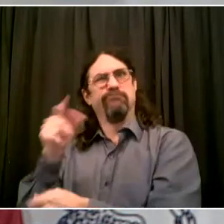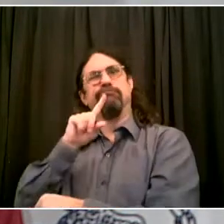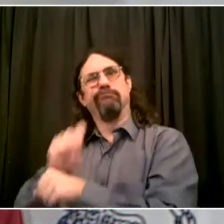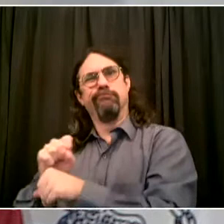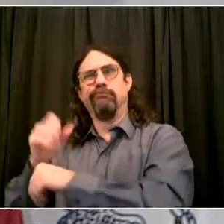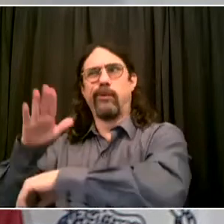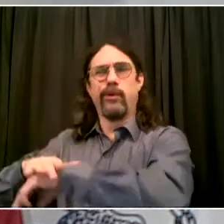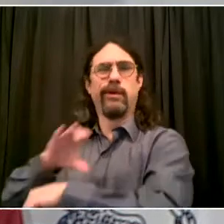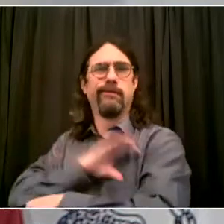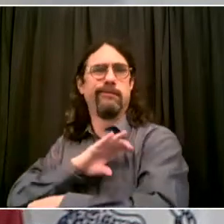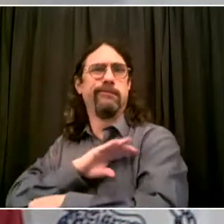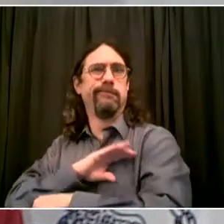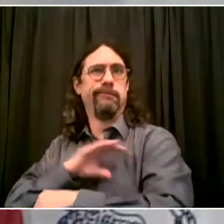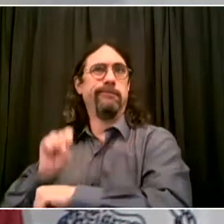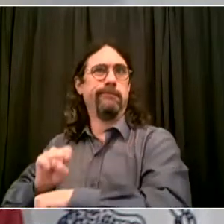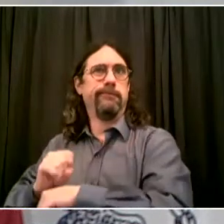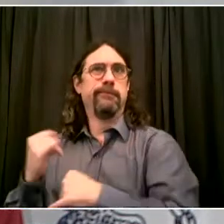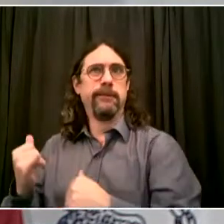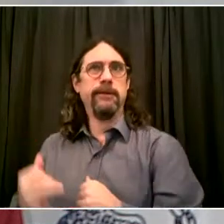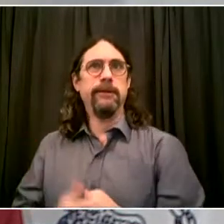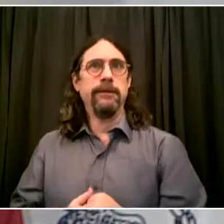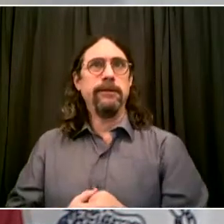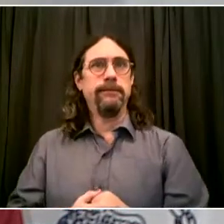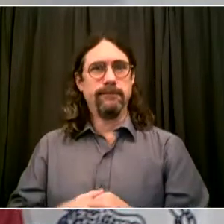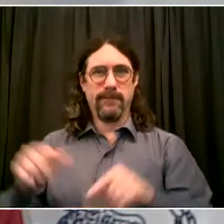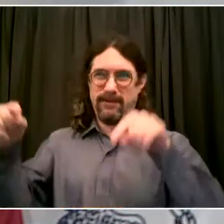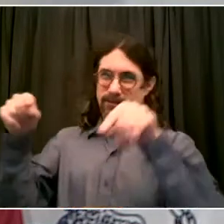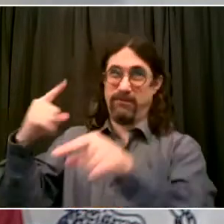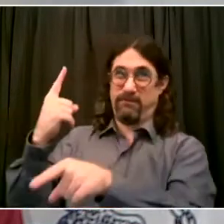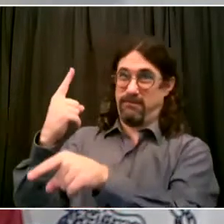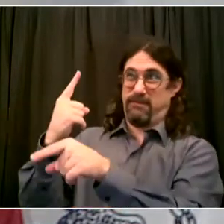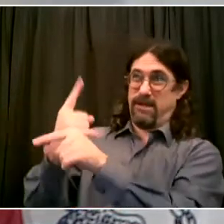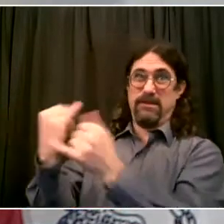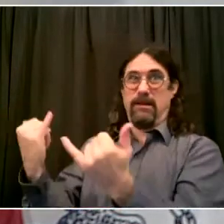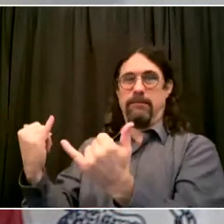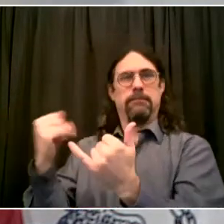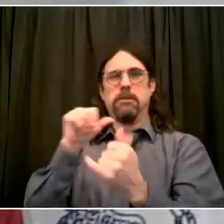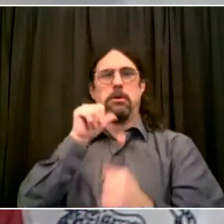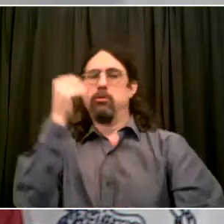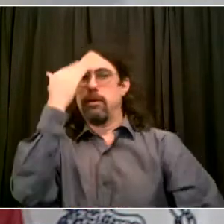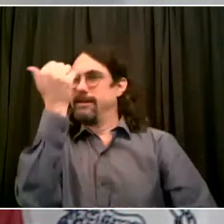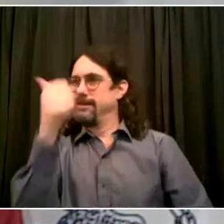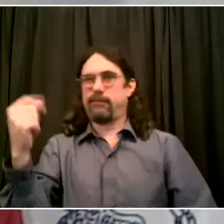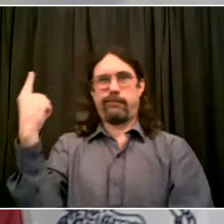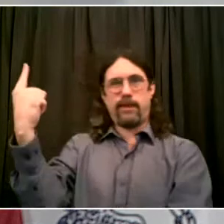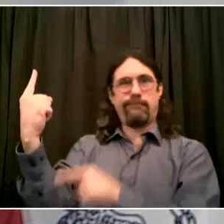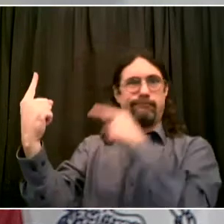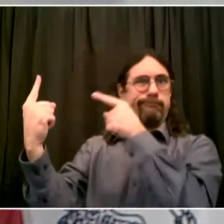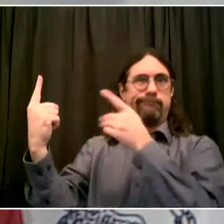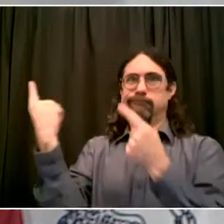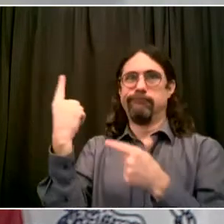was present. Go ahead. Next, we'll go to Ariama from Kings County Politics.